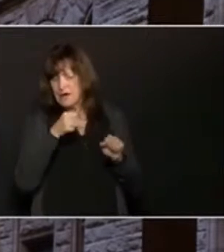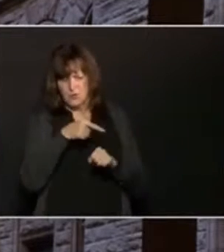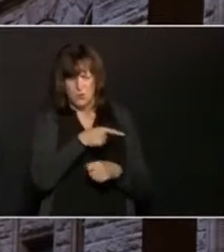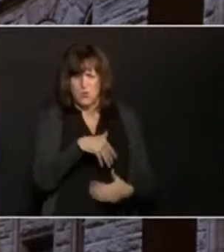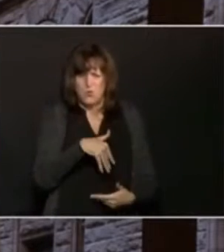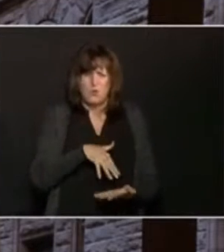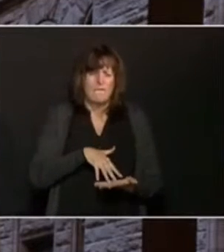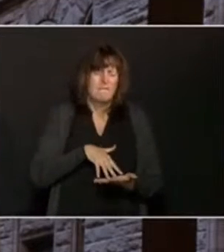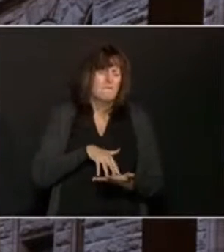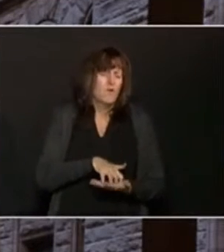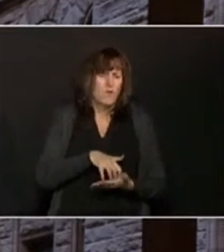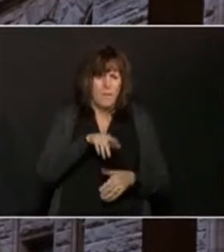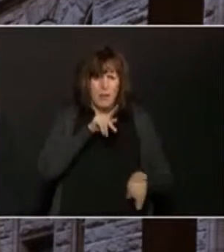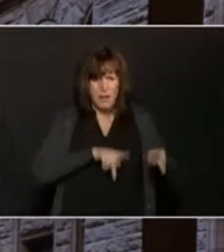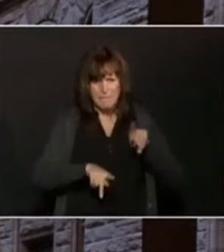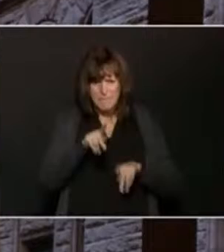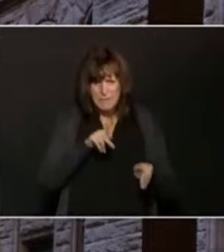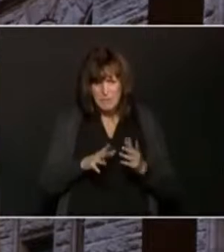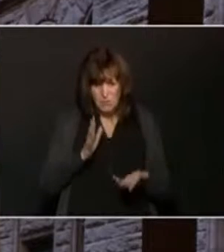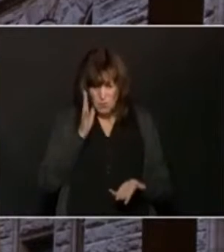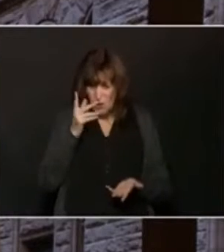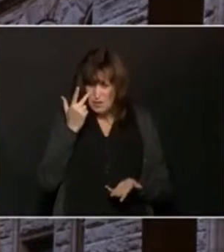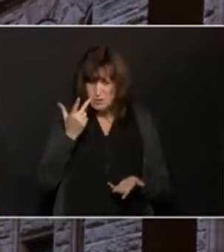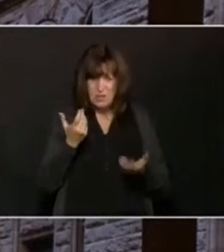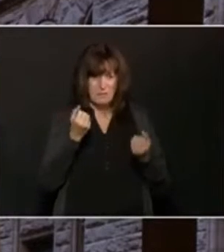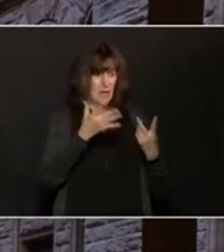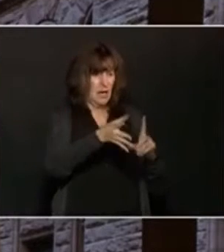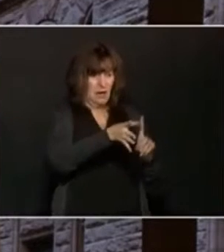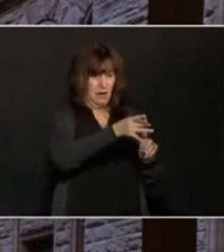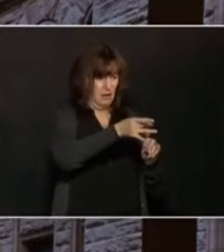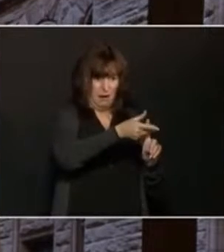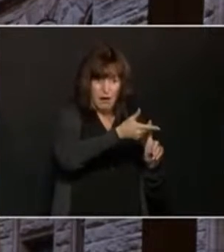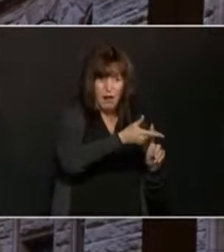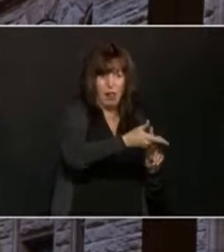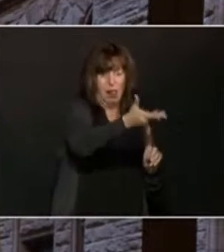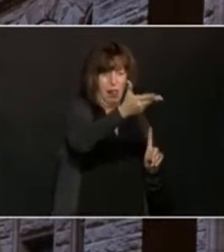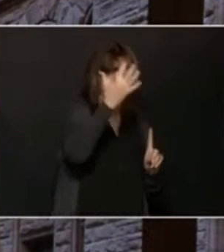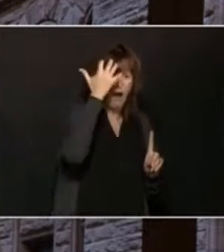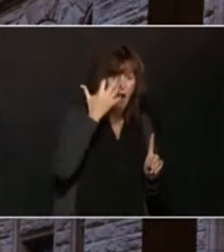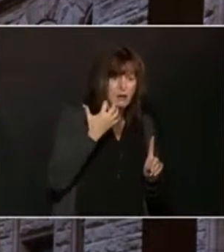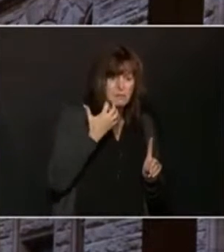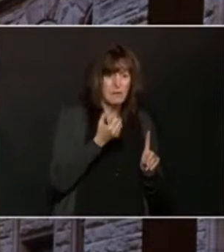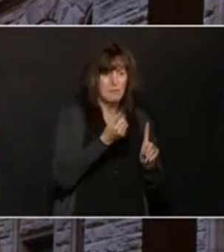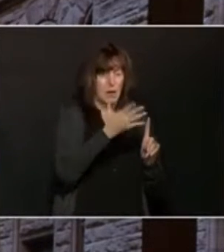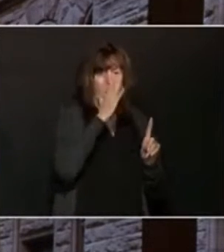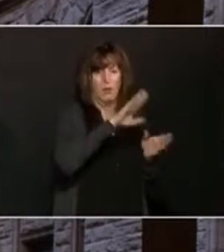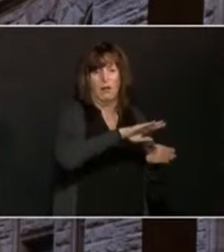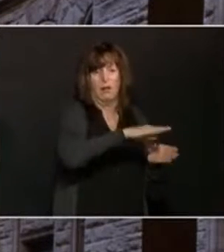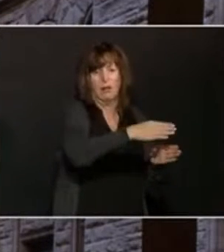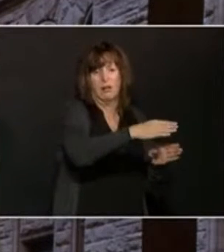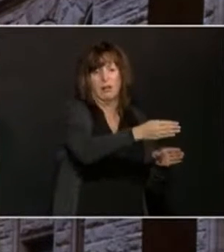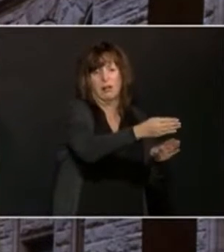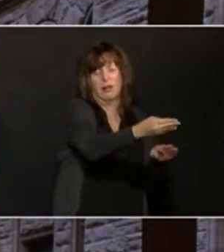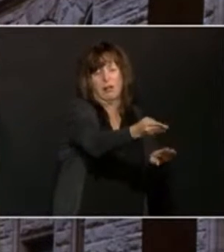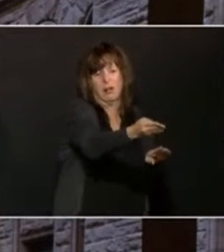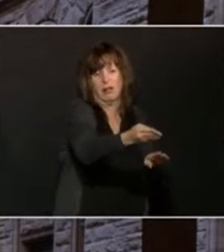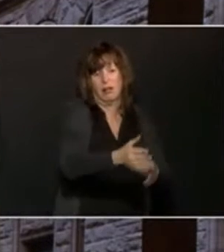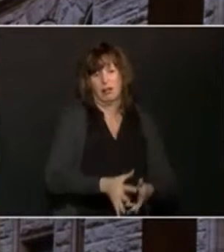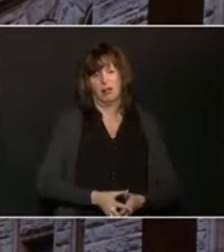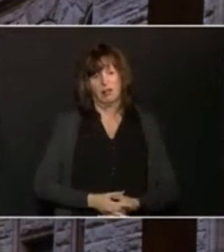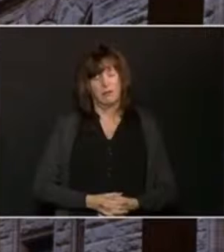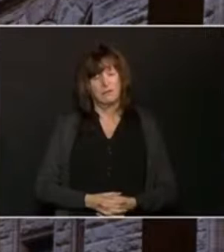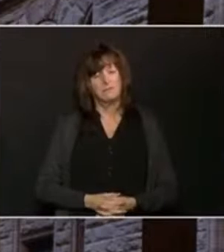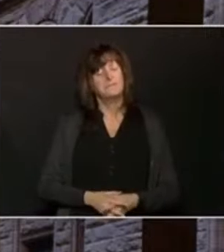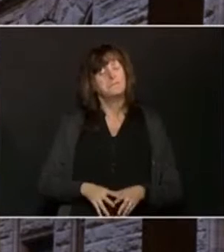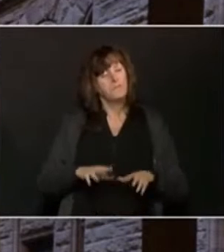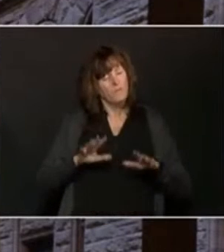you'll see a lot of cases, a lot of hospitalizations, a lot of deaths. And so the bottom line is we have to focus on the whole